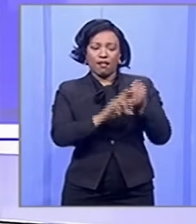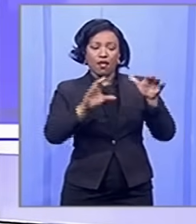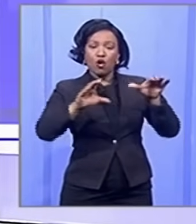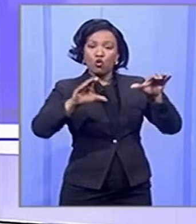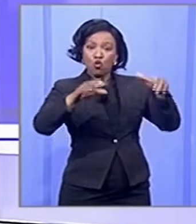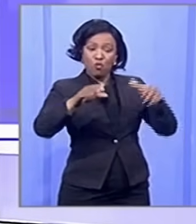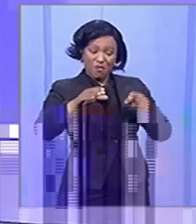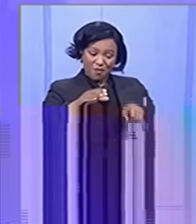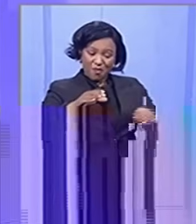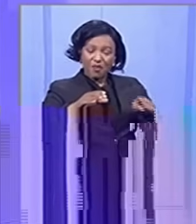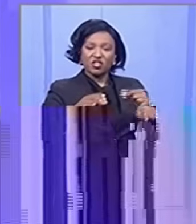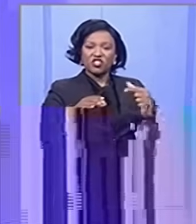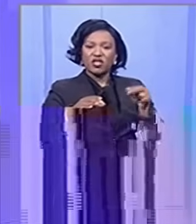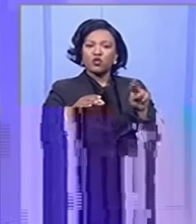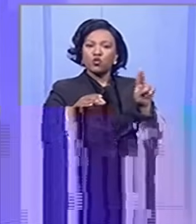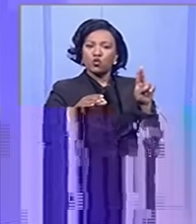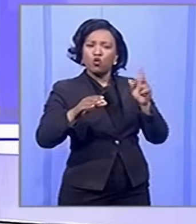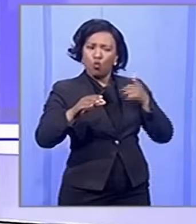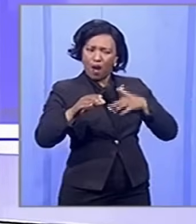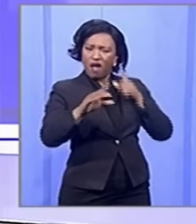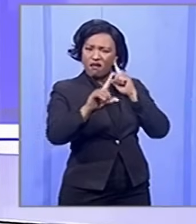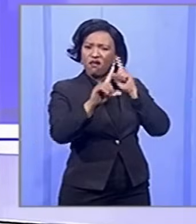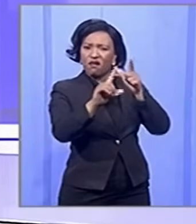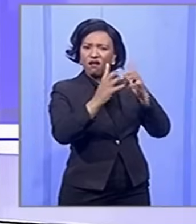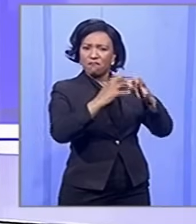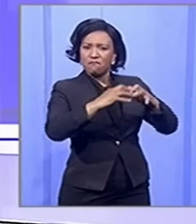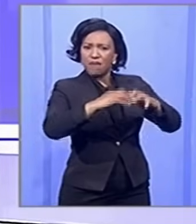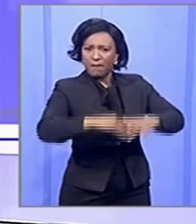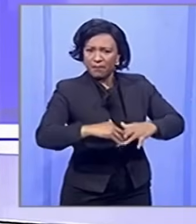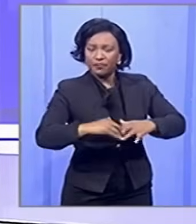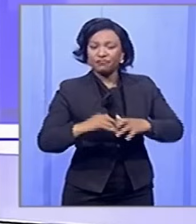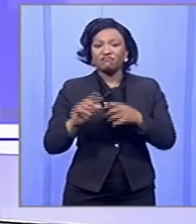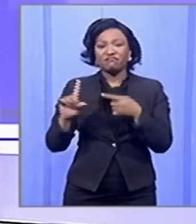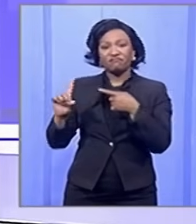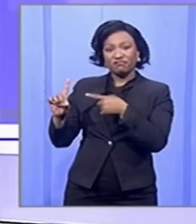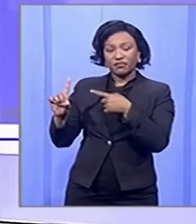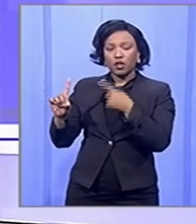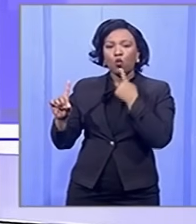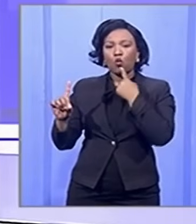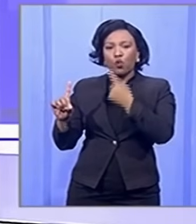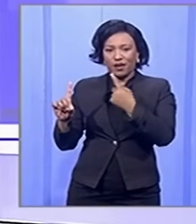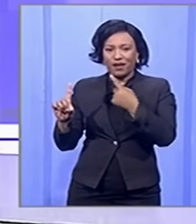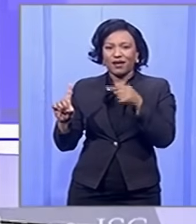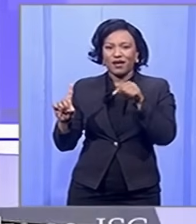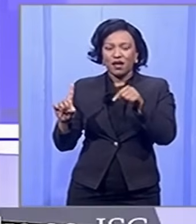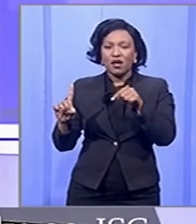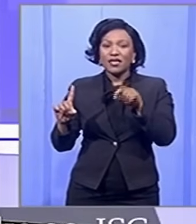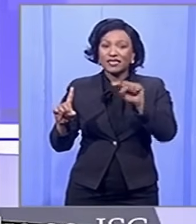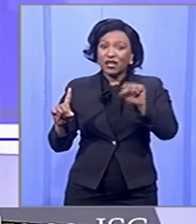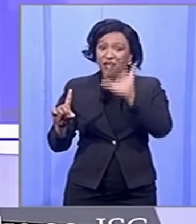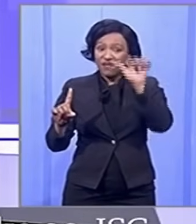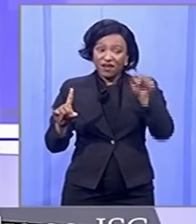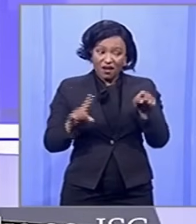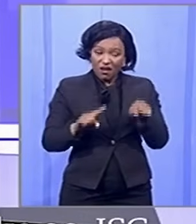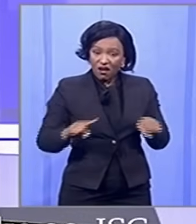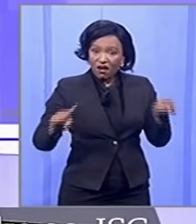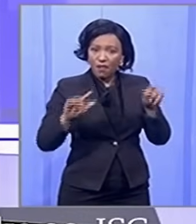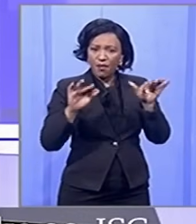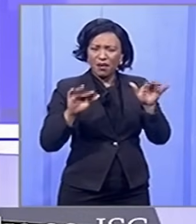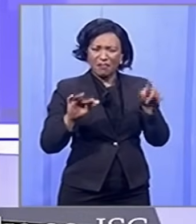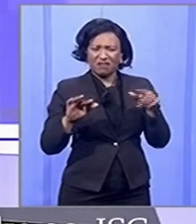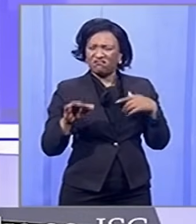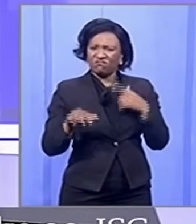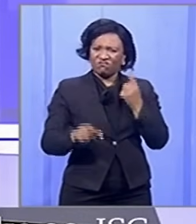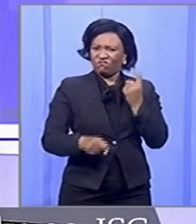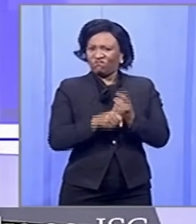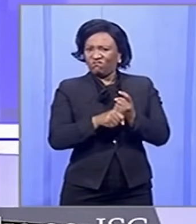ge o phuhlama. Moetapele wa mokgatlo Julius Malema o re maAfrika Borwa a swanetše go gana mmušo wa botee bja setšhaba